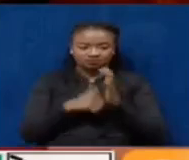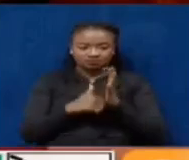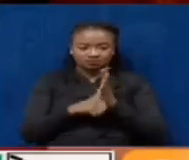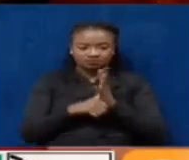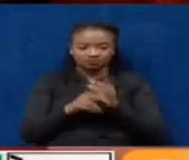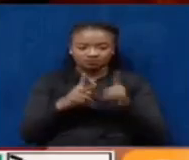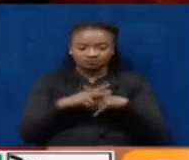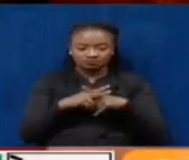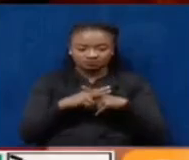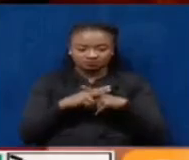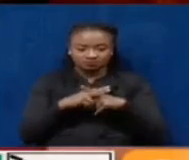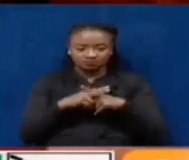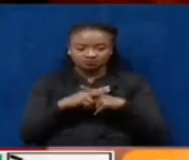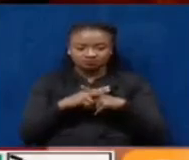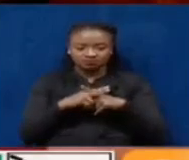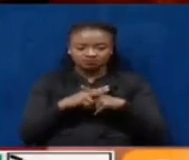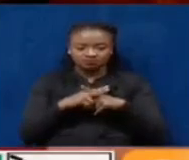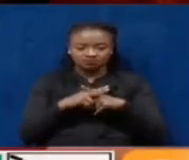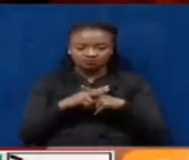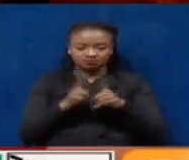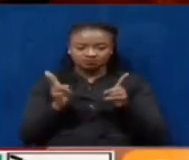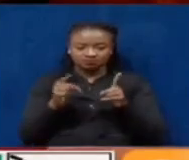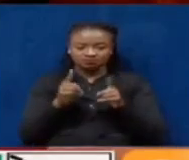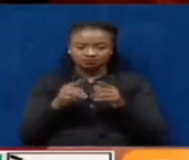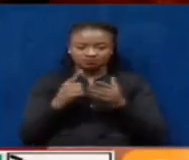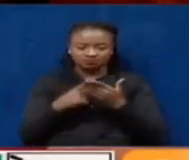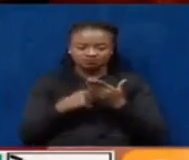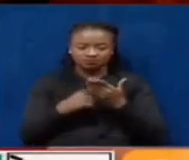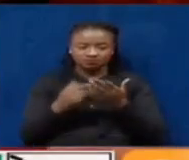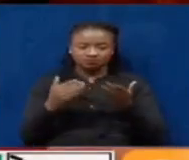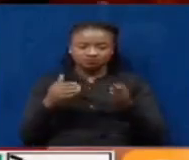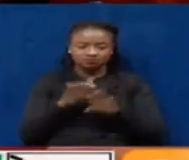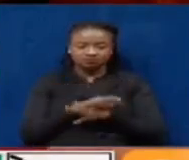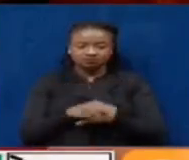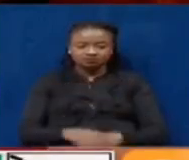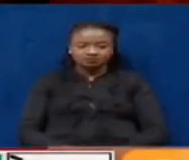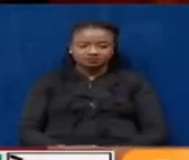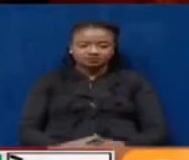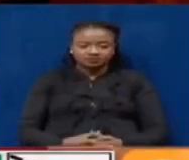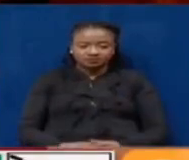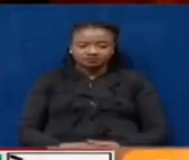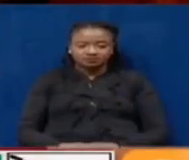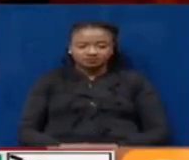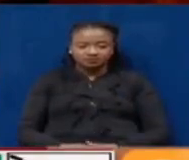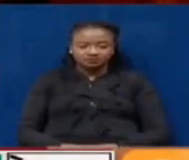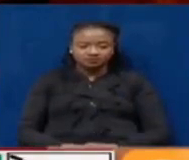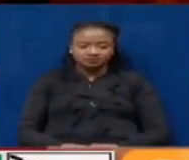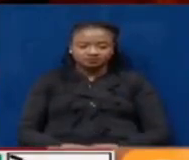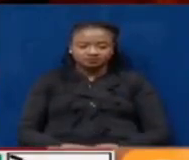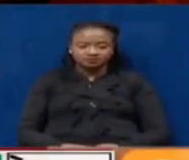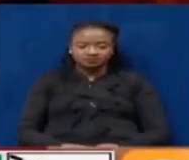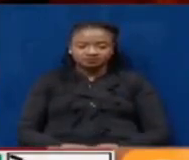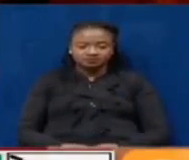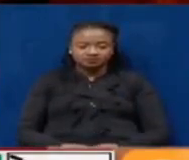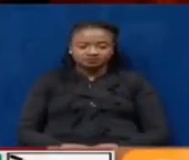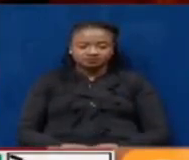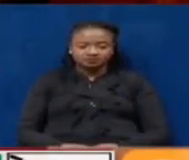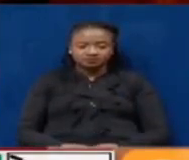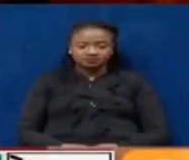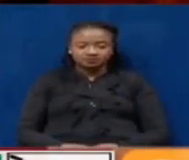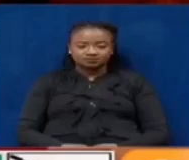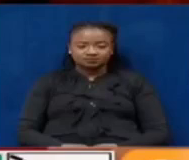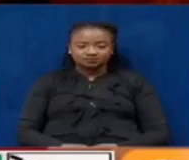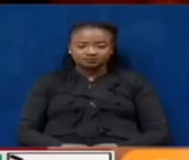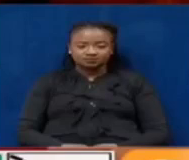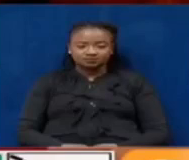for impeachment of the Deputy President, during cross-examination and going through the evidence table before